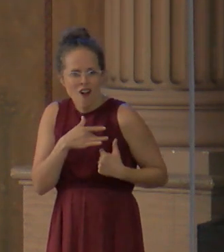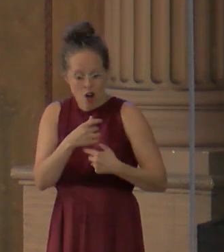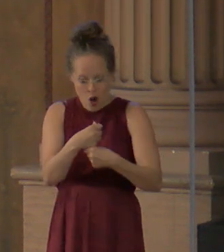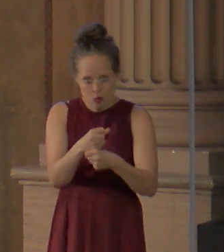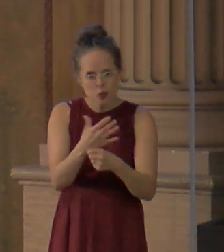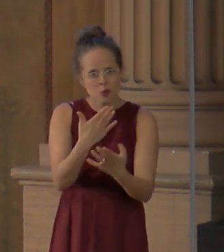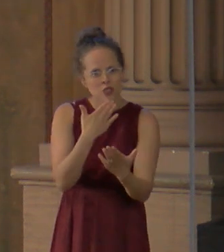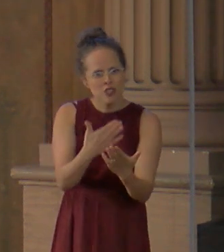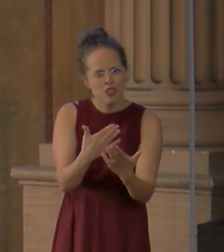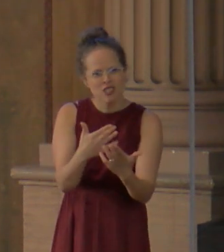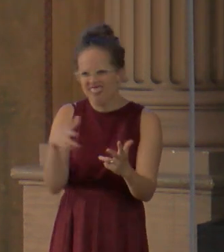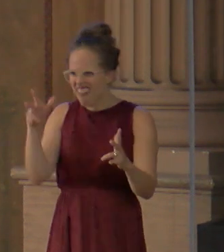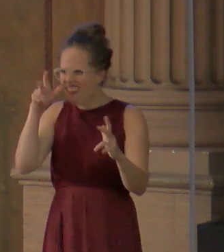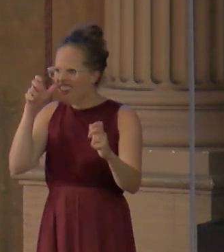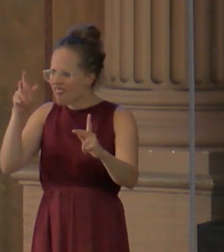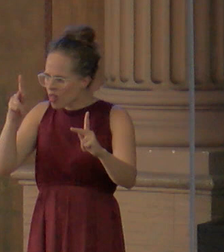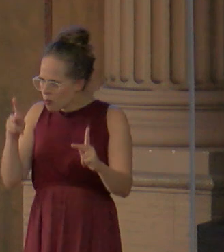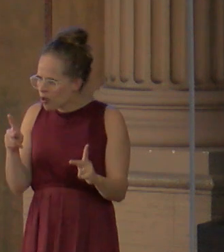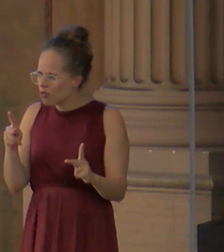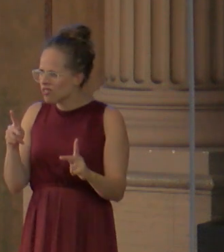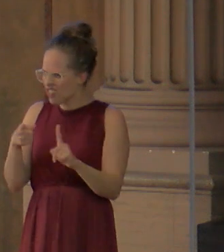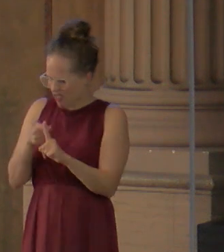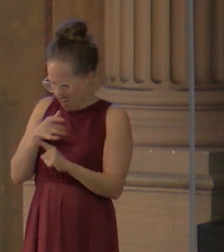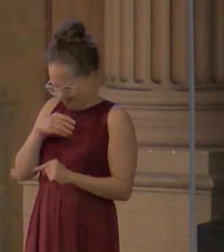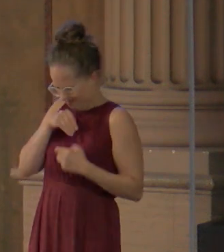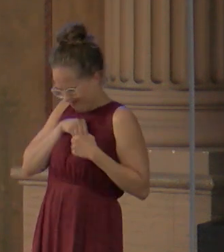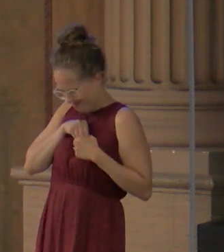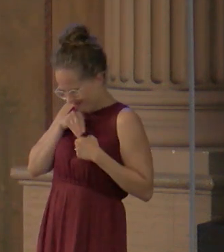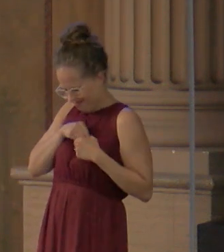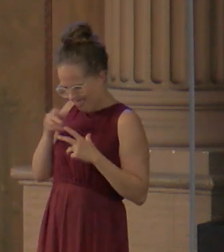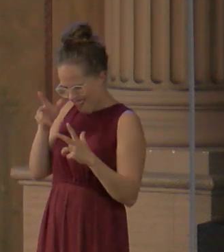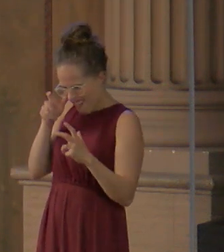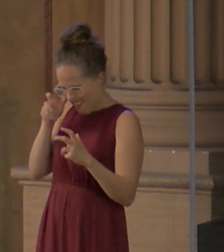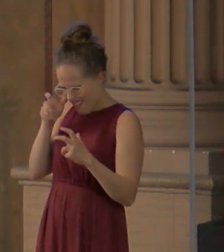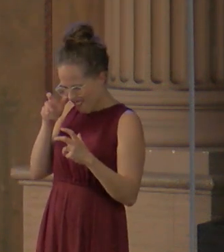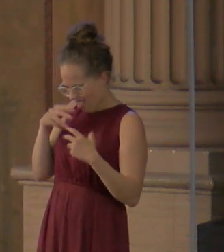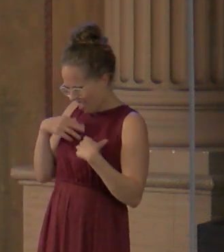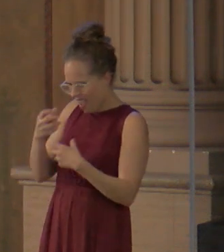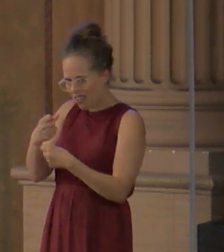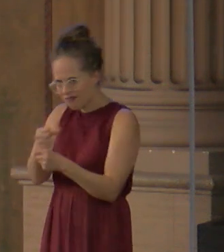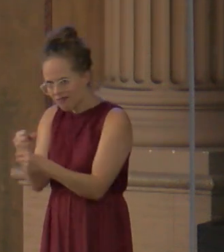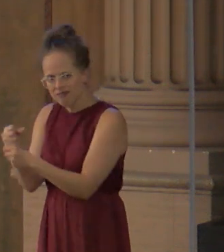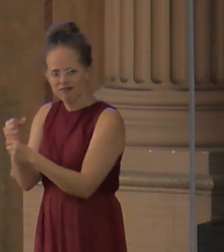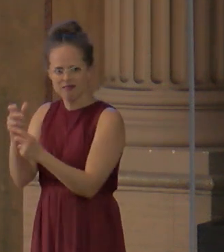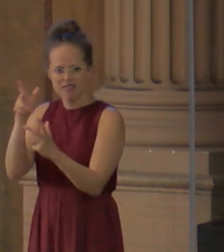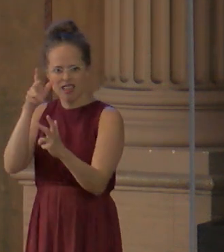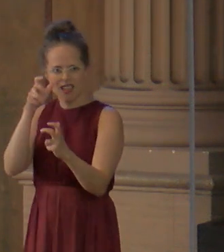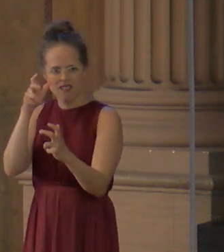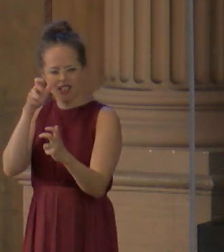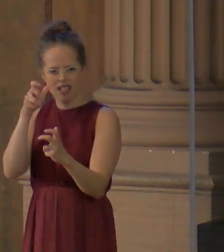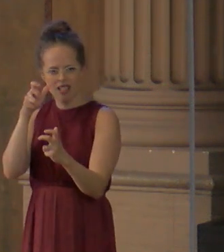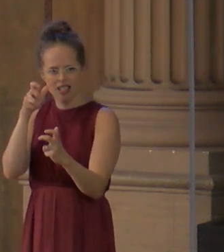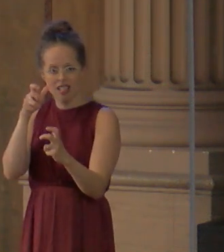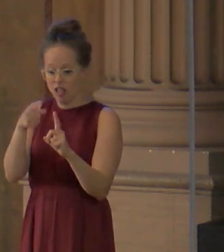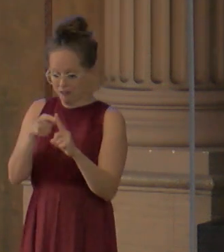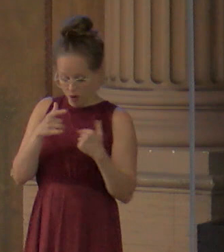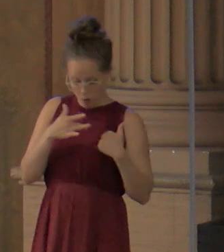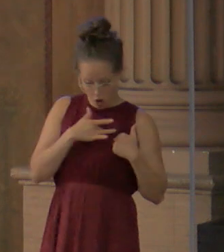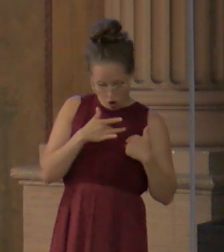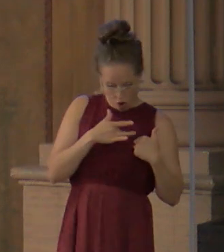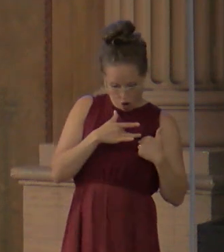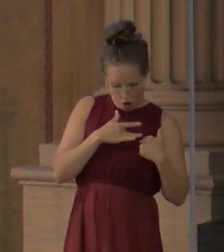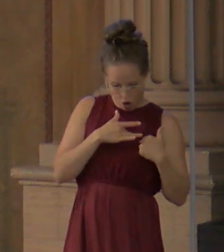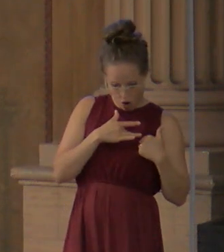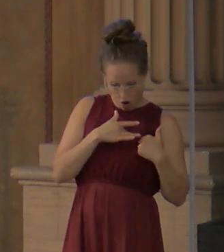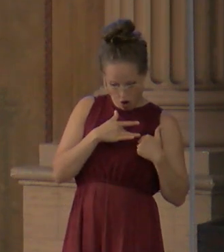his evil treasure produces evil. For out of the abundance of the heart, his mouth speaks."